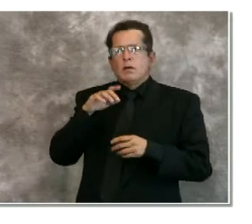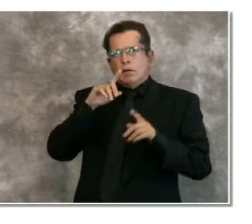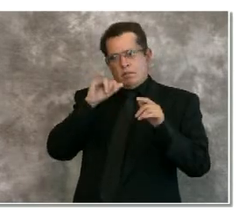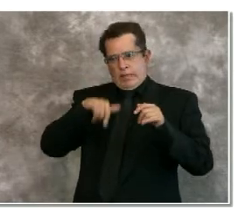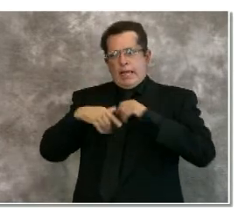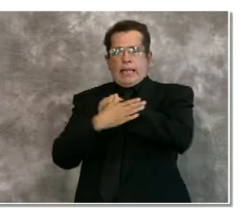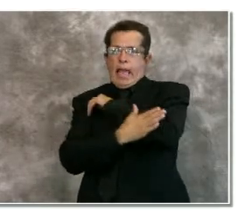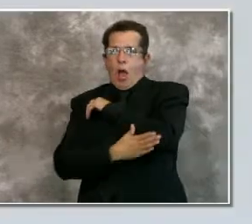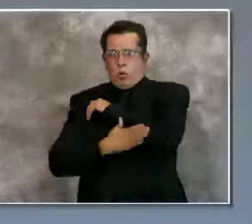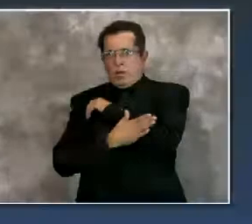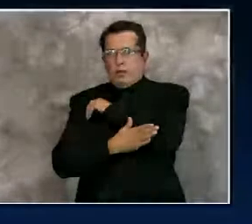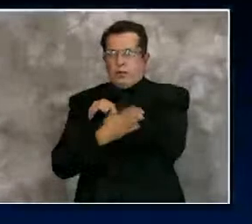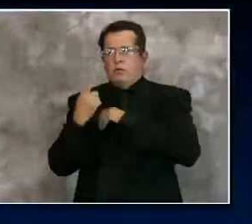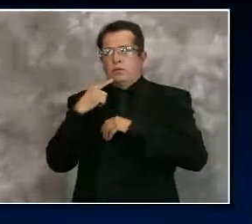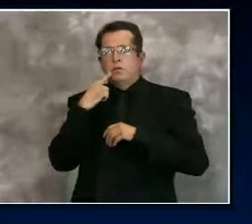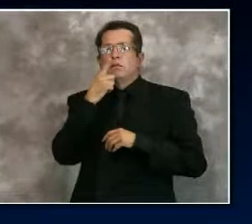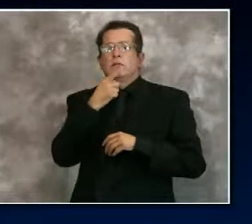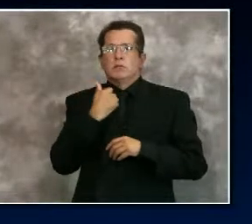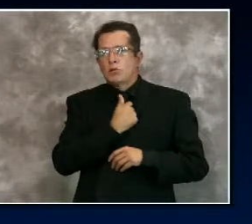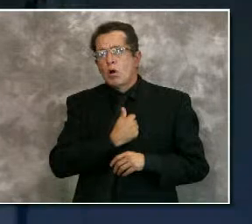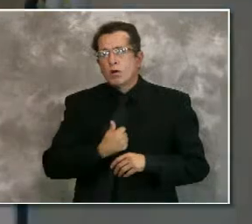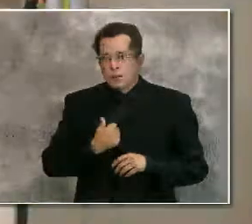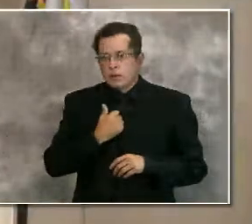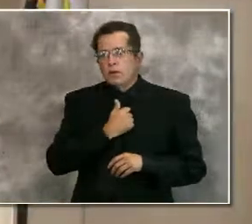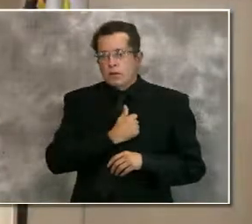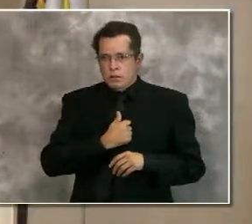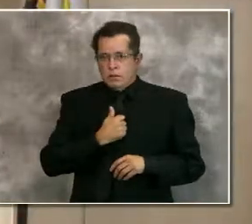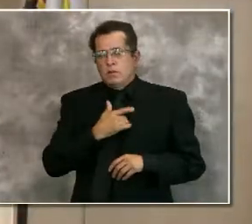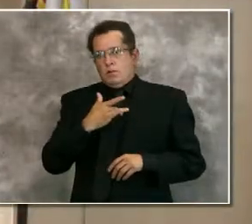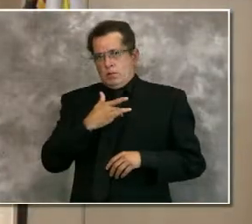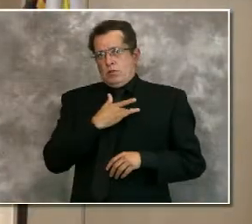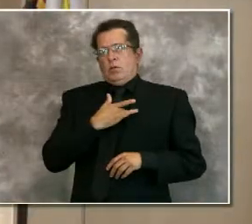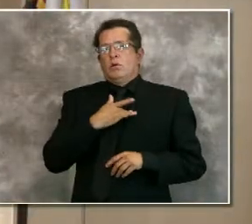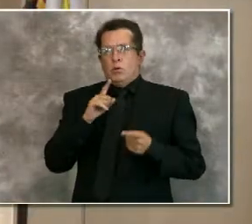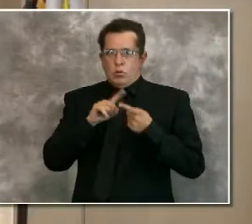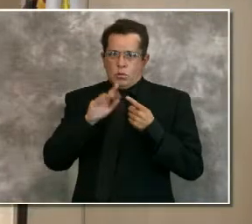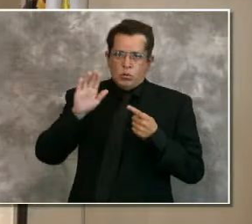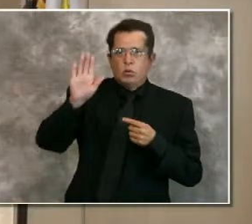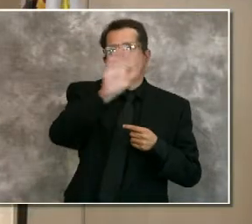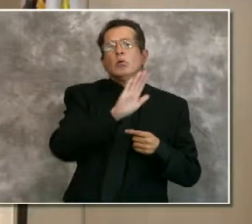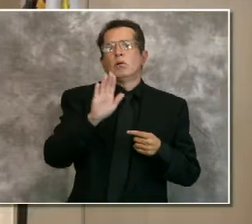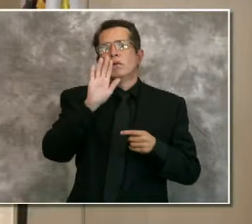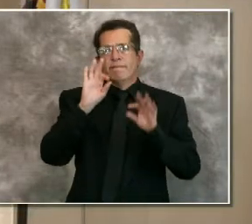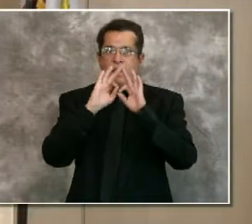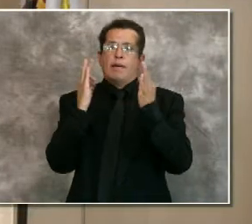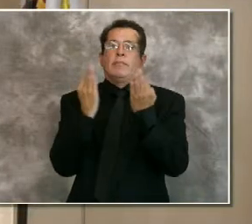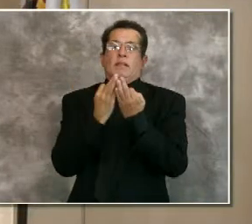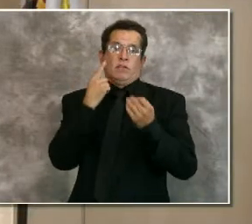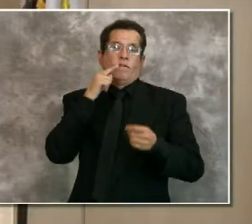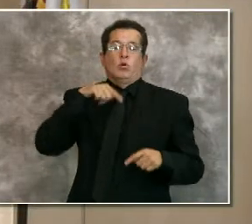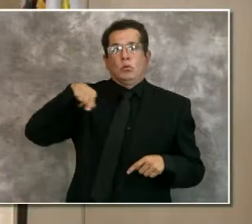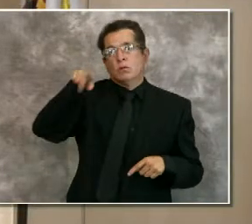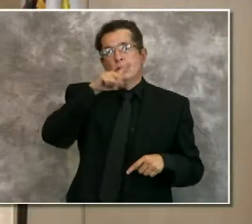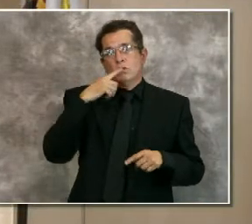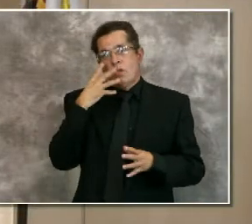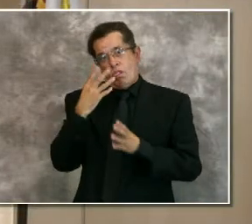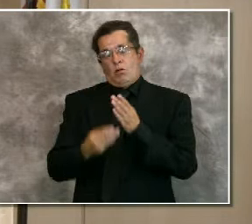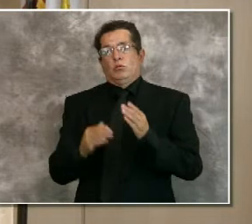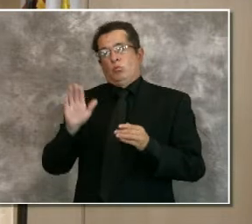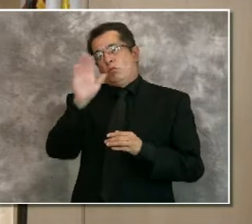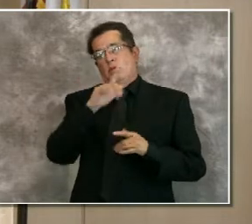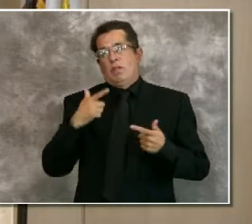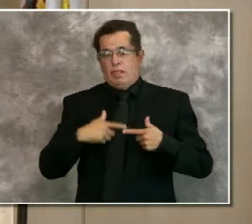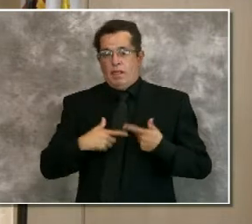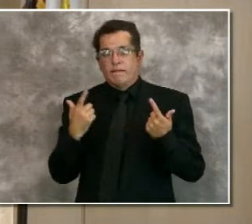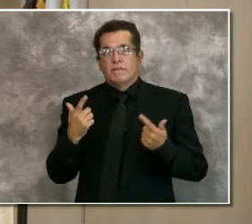always, extends its sincerest sympathies and condolences for all of the individuals that have lost their lives due